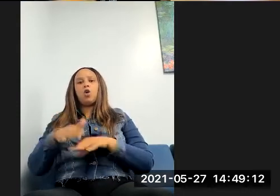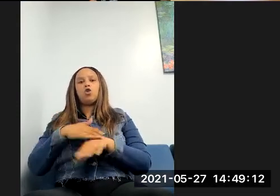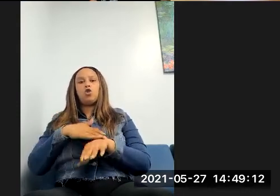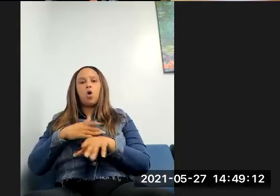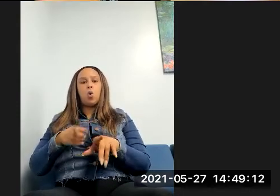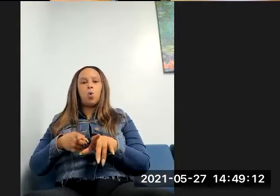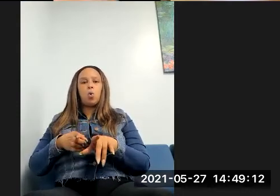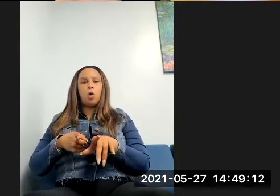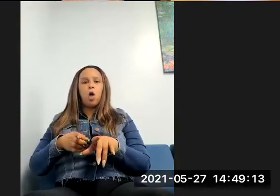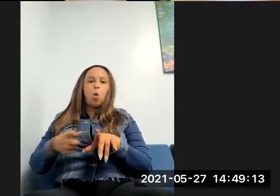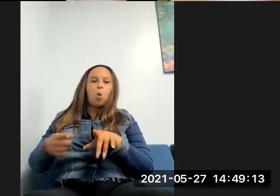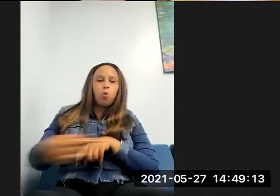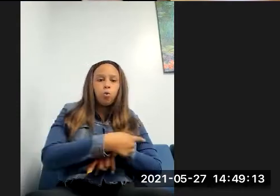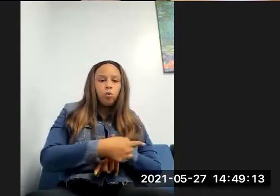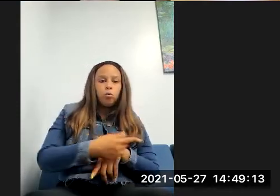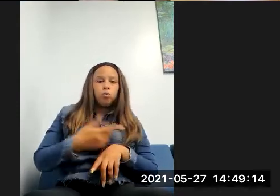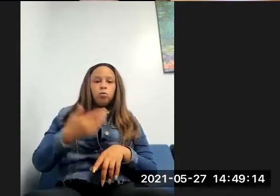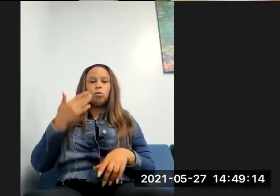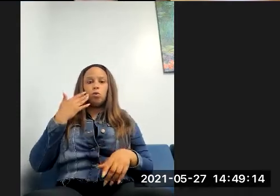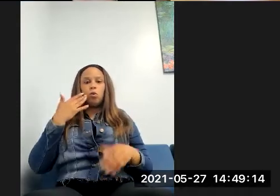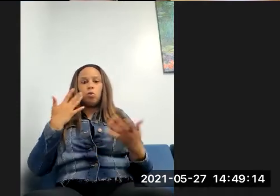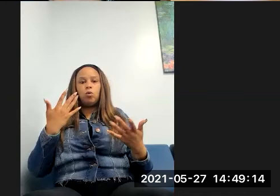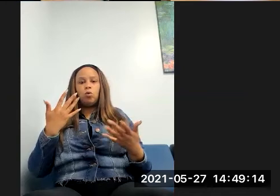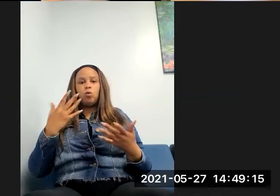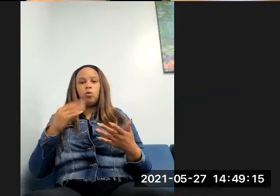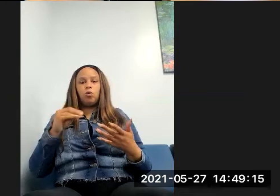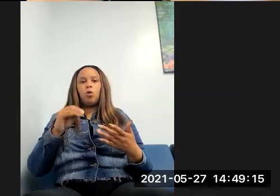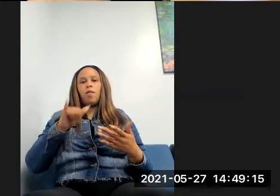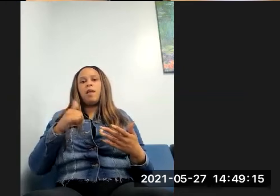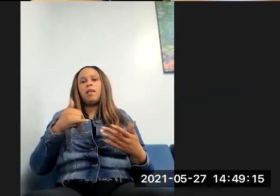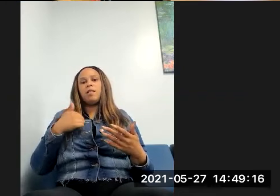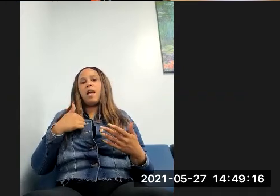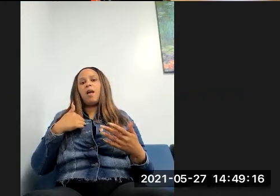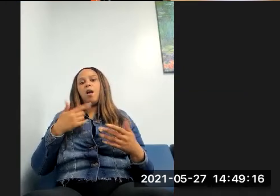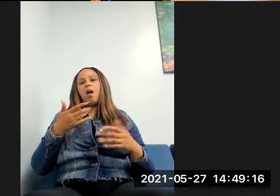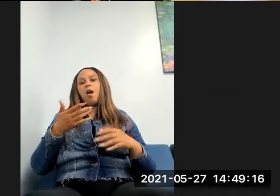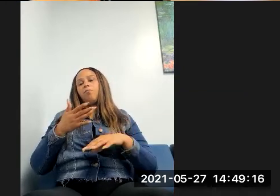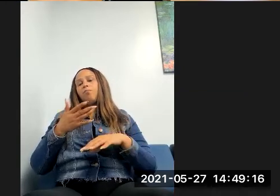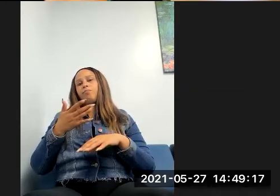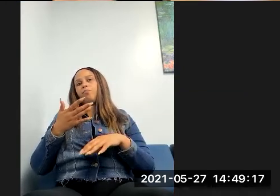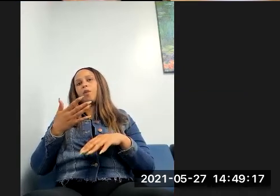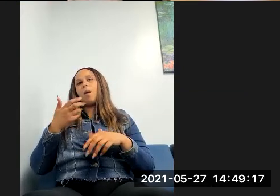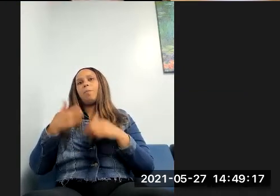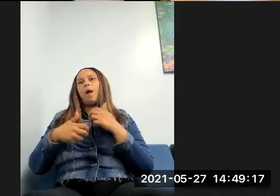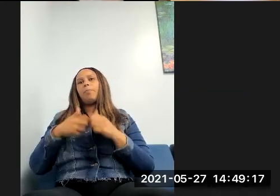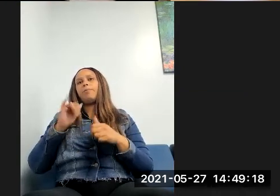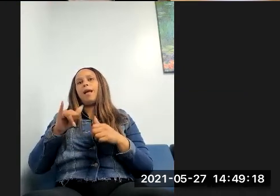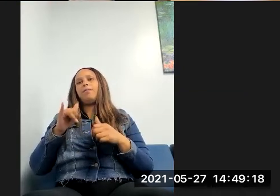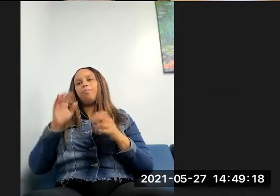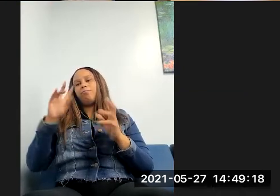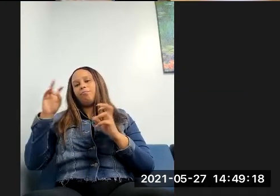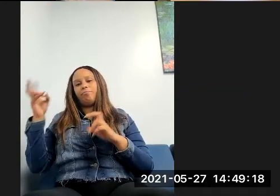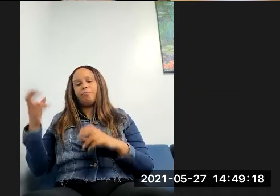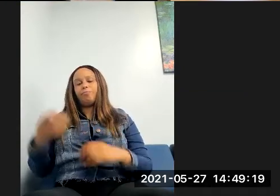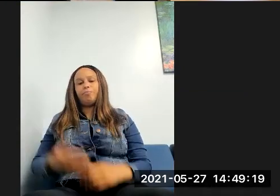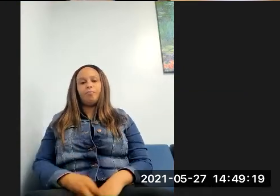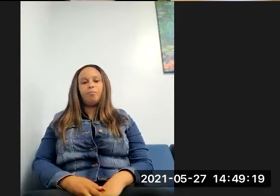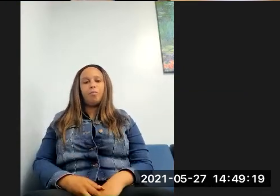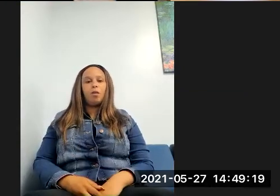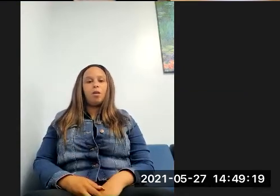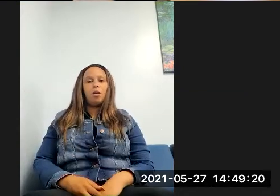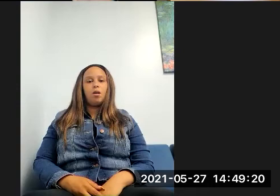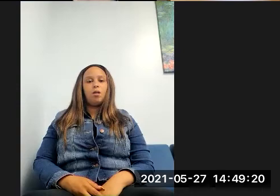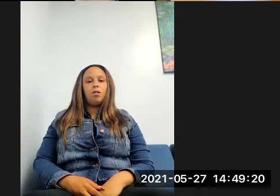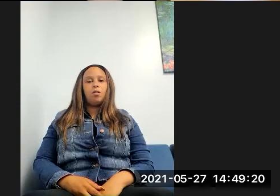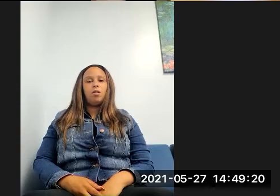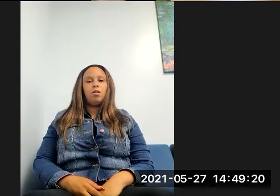So it's an ongoing thing, would be my advice. So Something else you said to that about those different